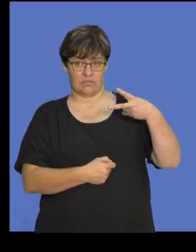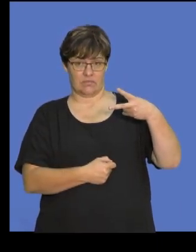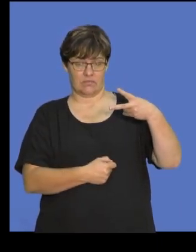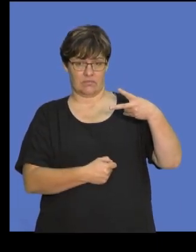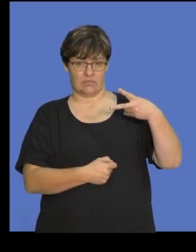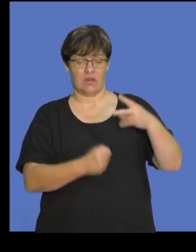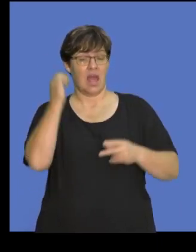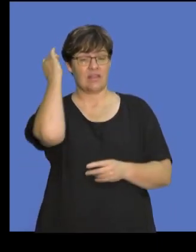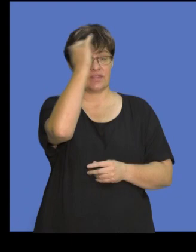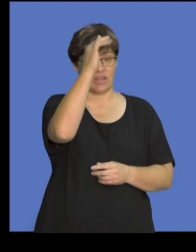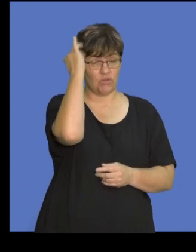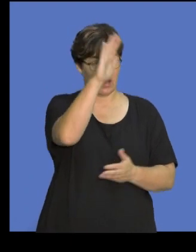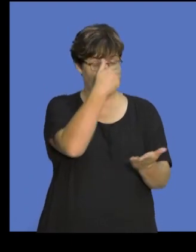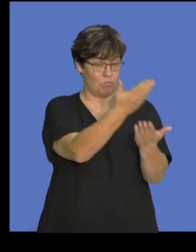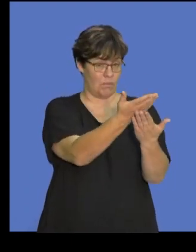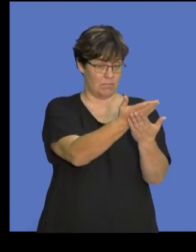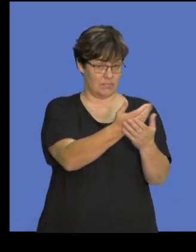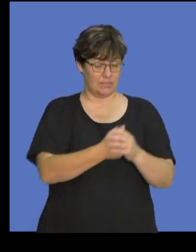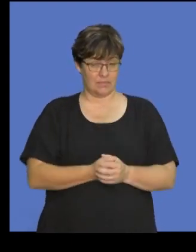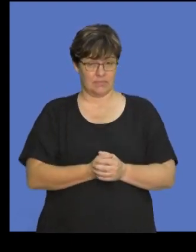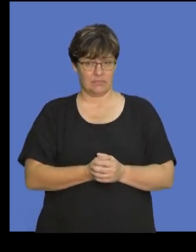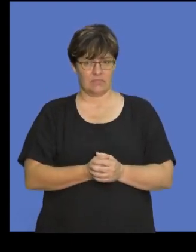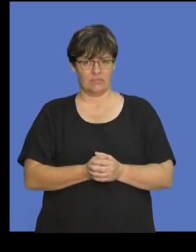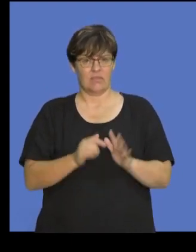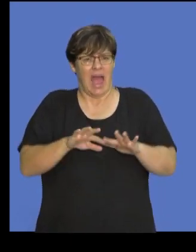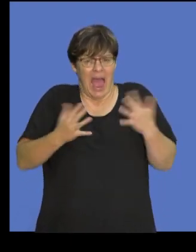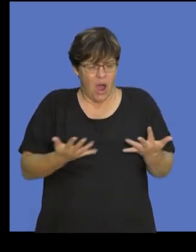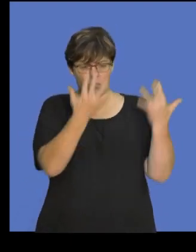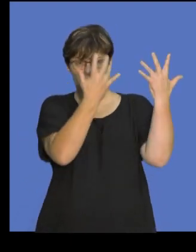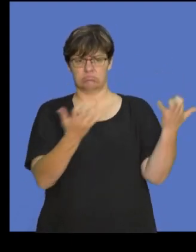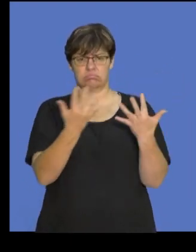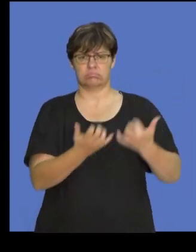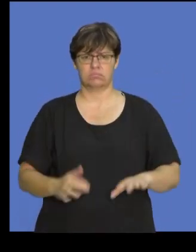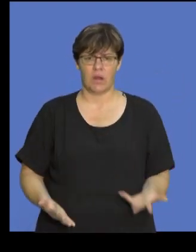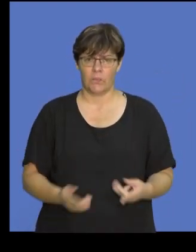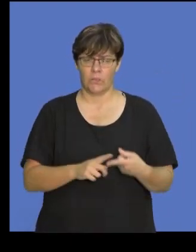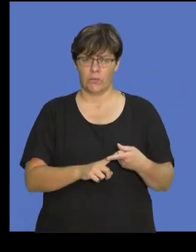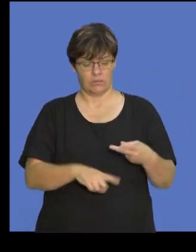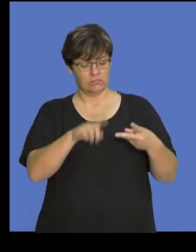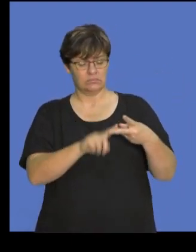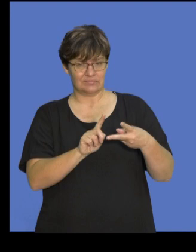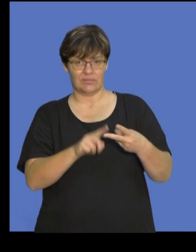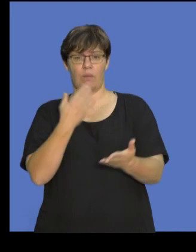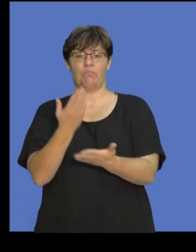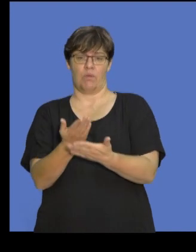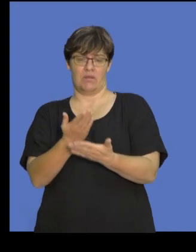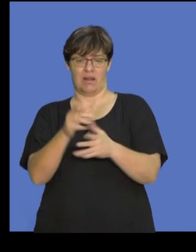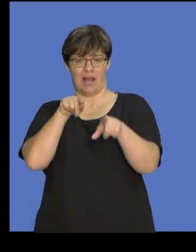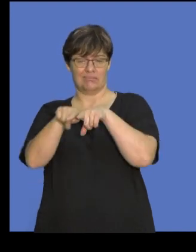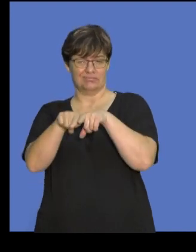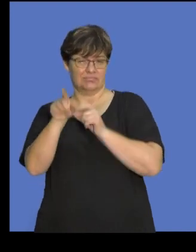of theoretical probability, how do we calculate it? And then doing some